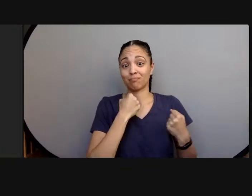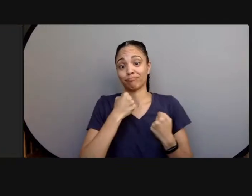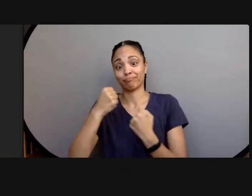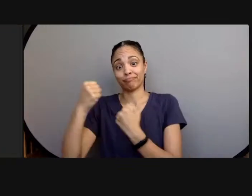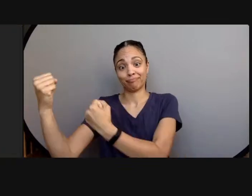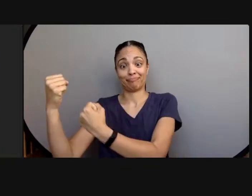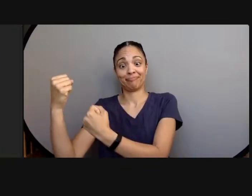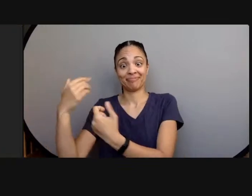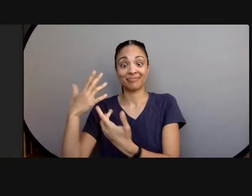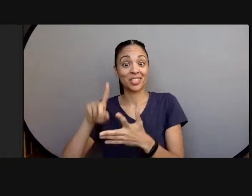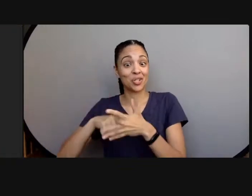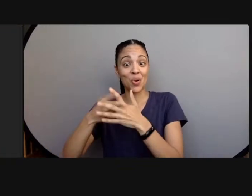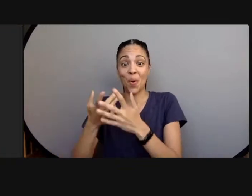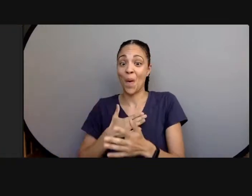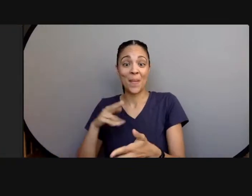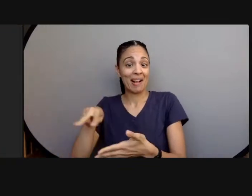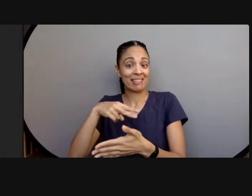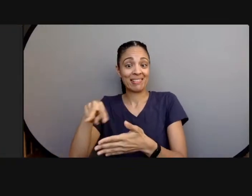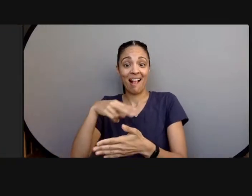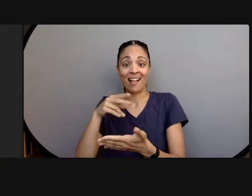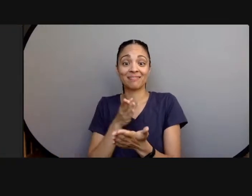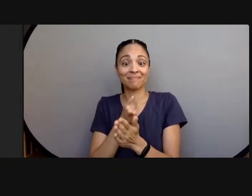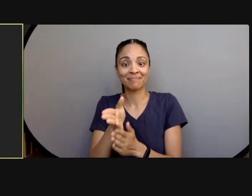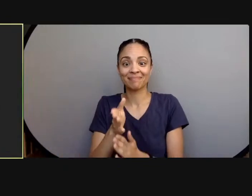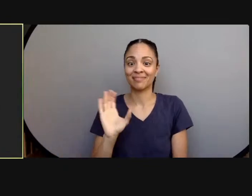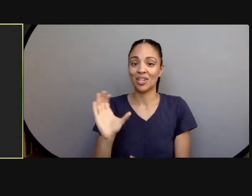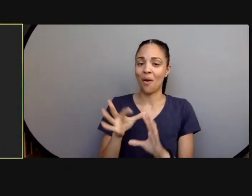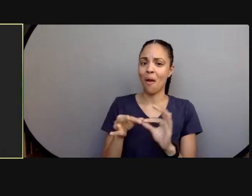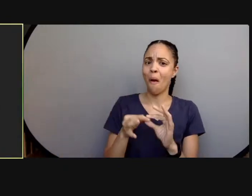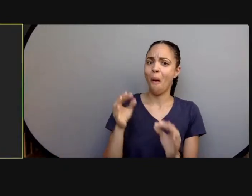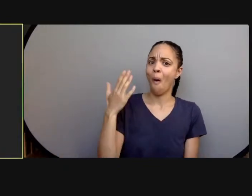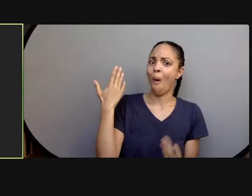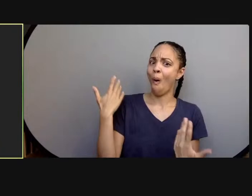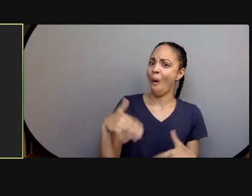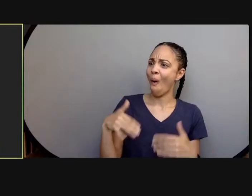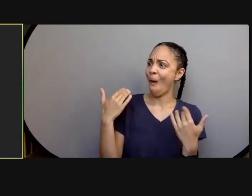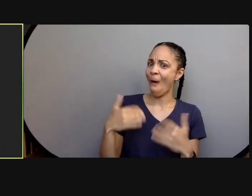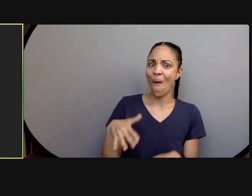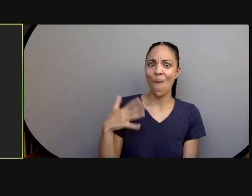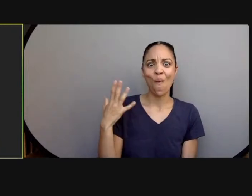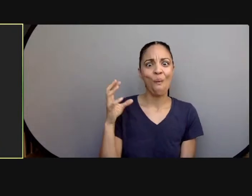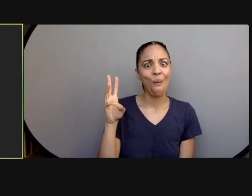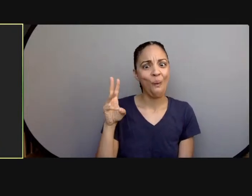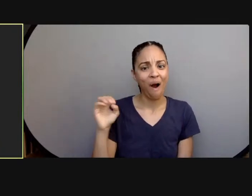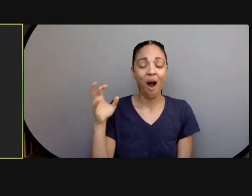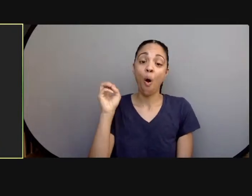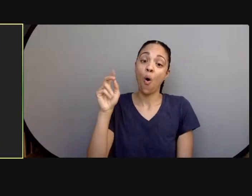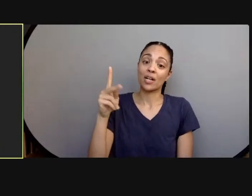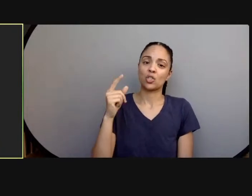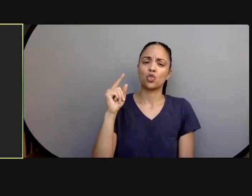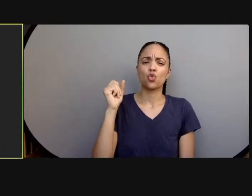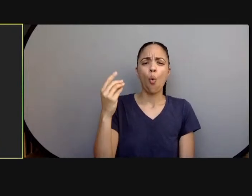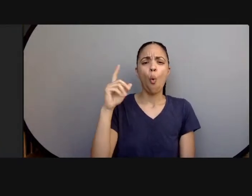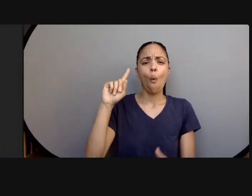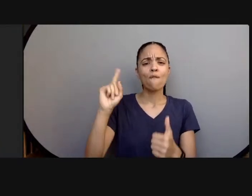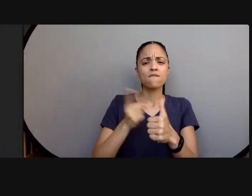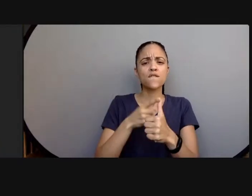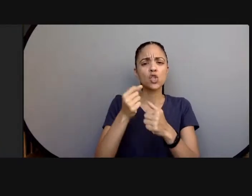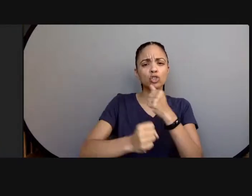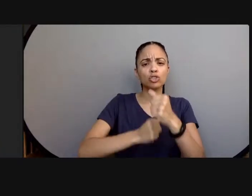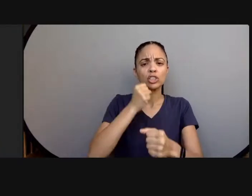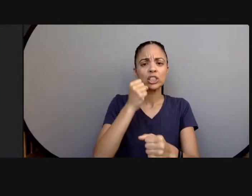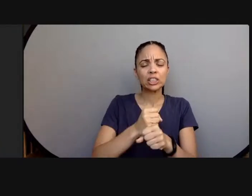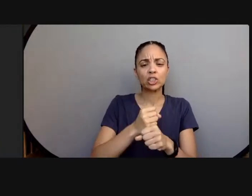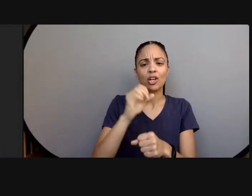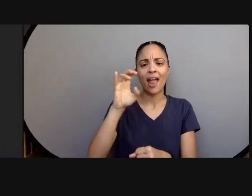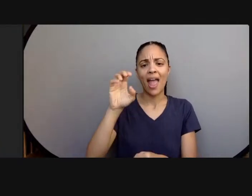my gosh. All right. So let's say the first year of Ailey. Because remember, we